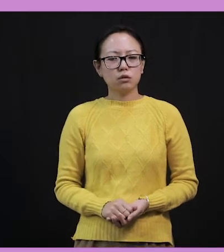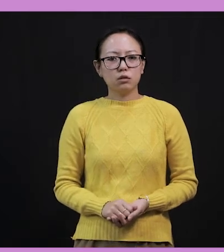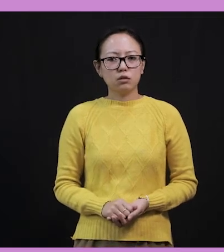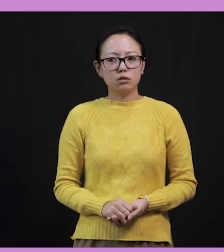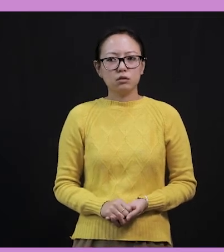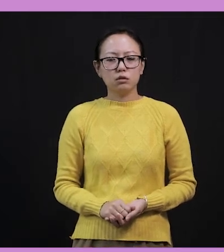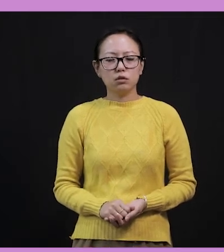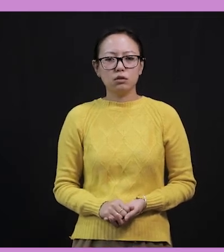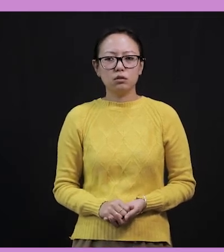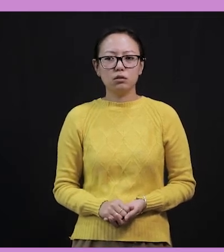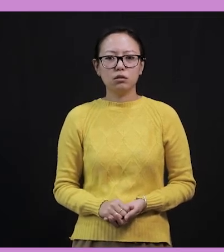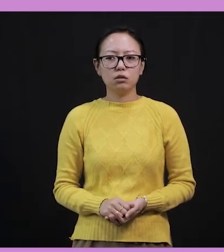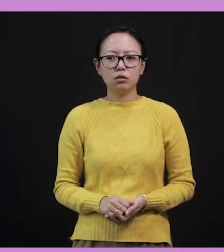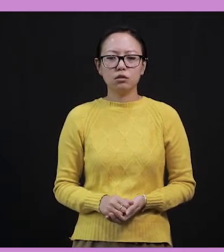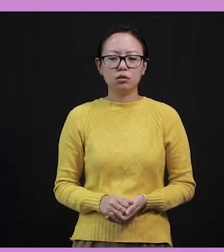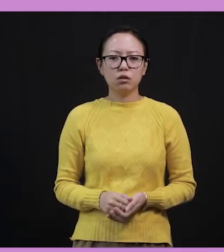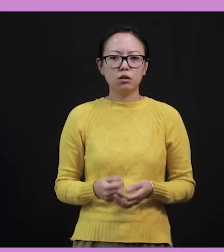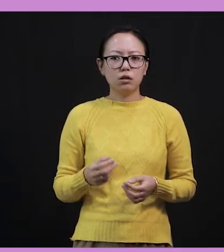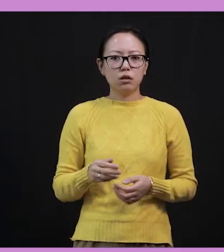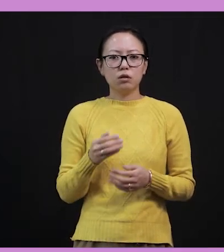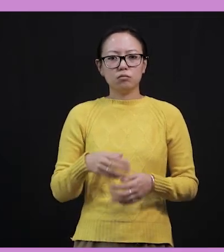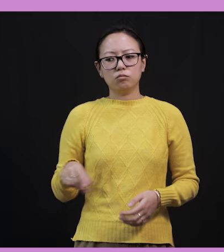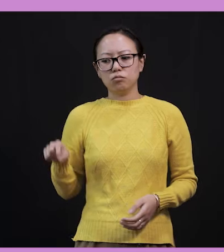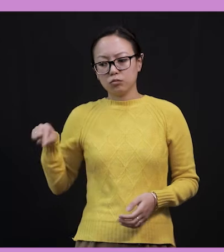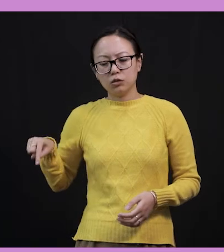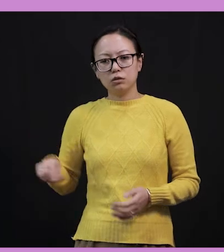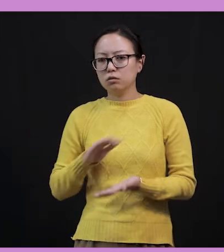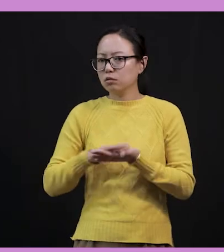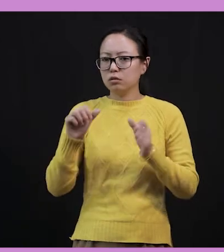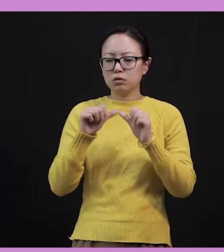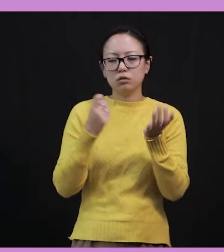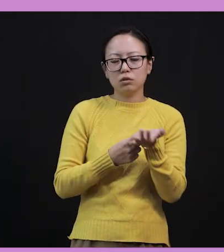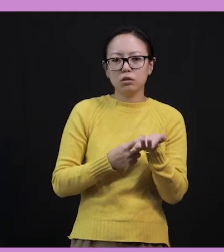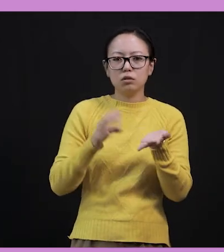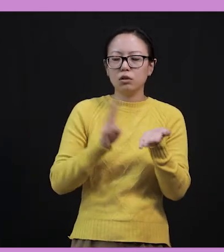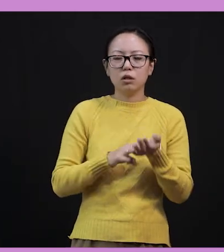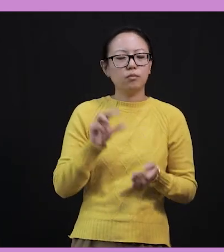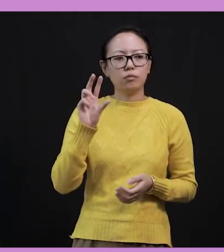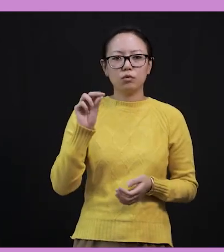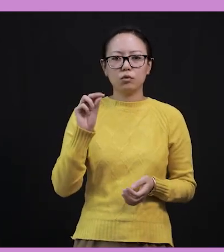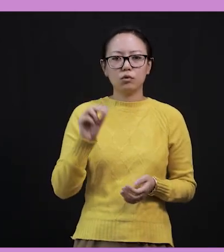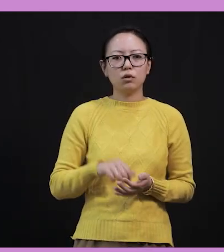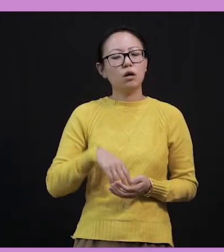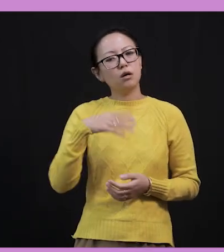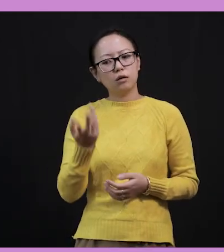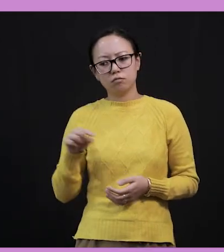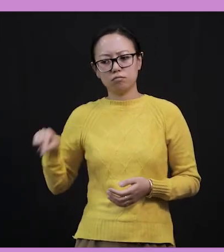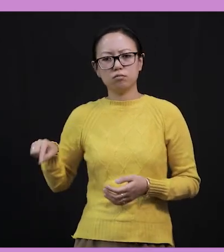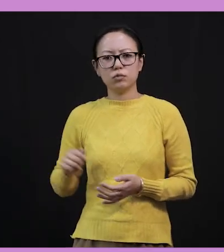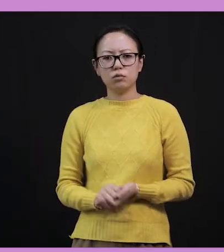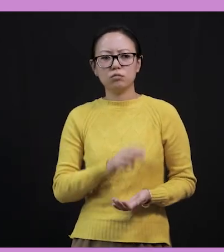other animals, he's not going to harm me as well. Thereafter, the narrator, no longer